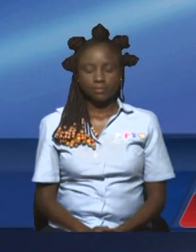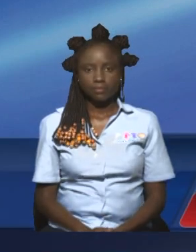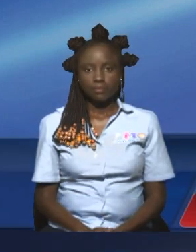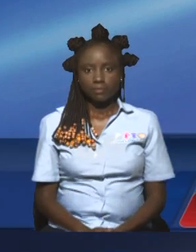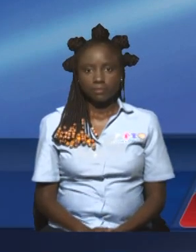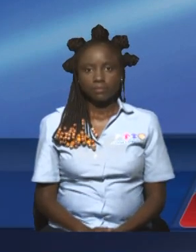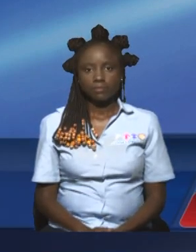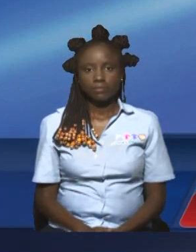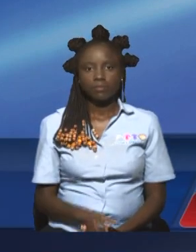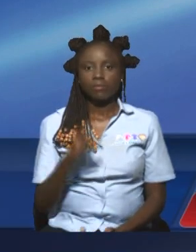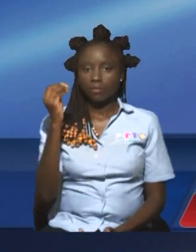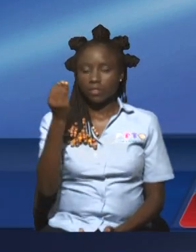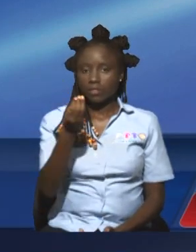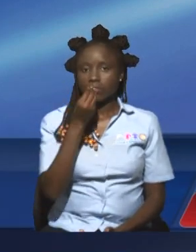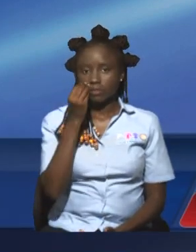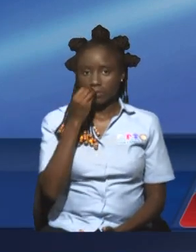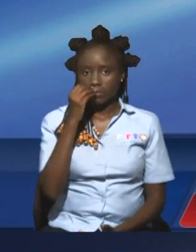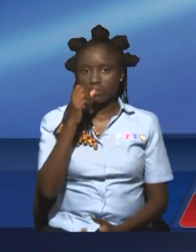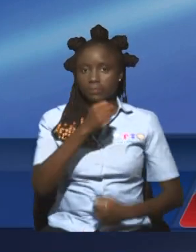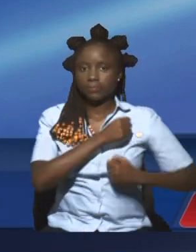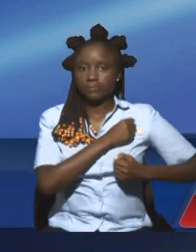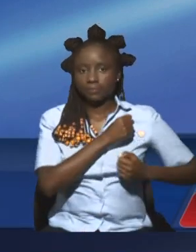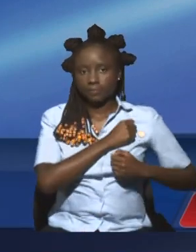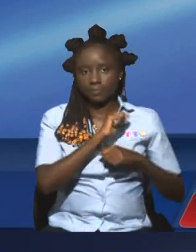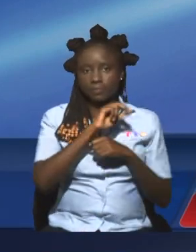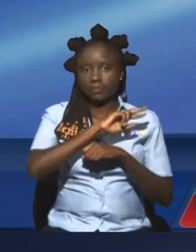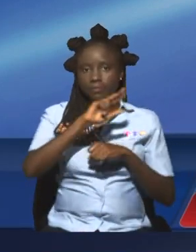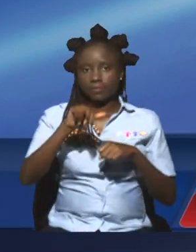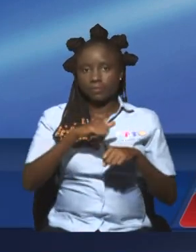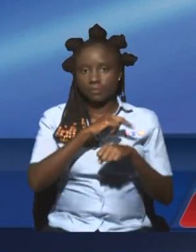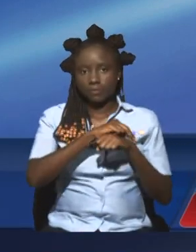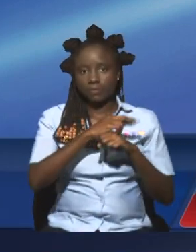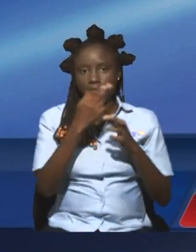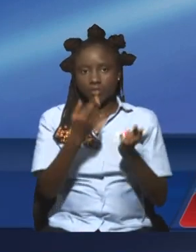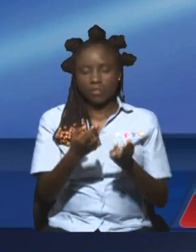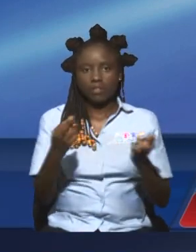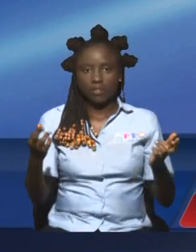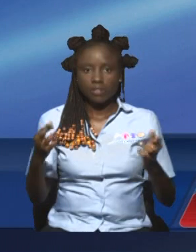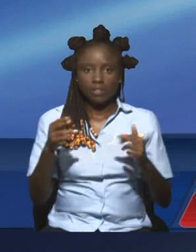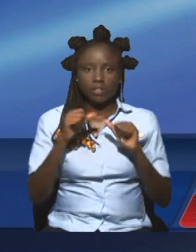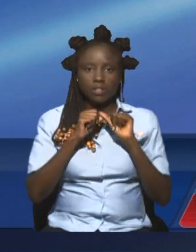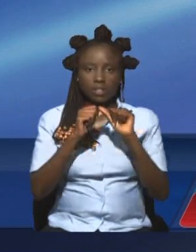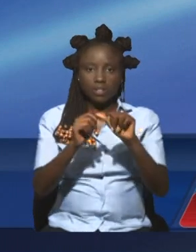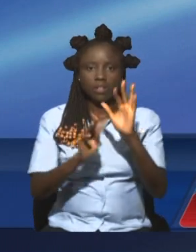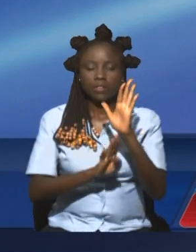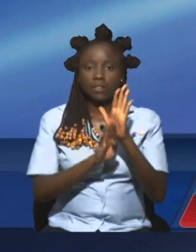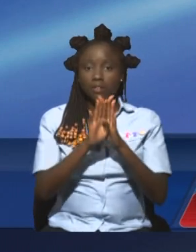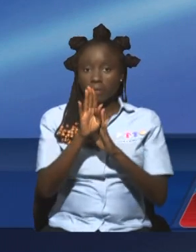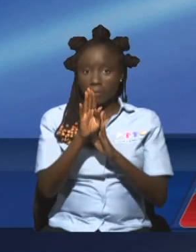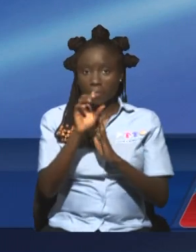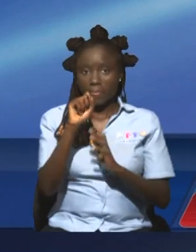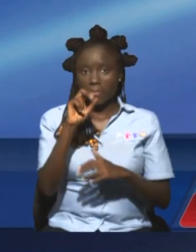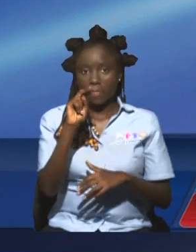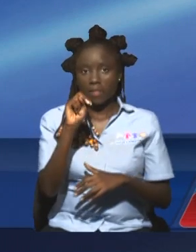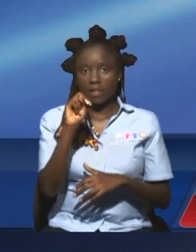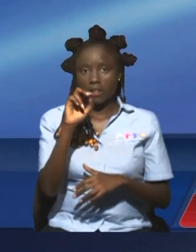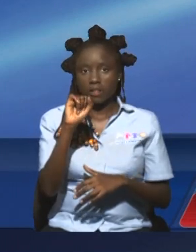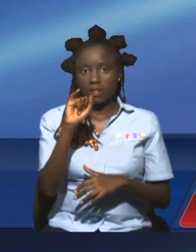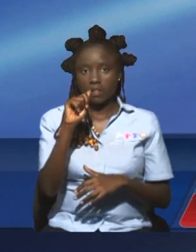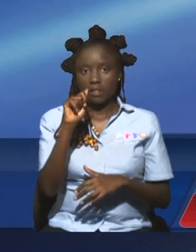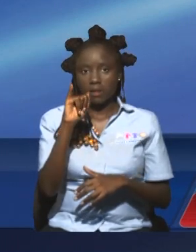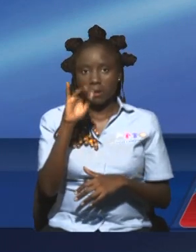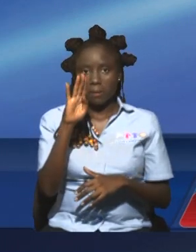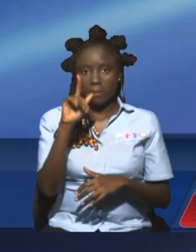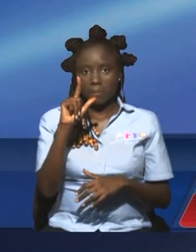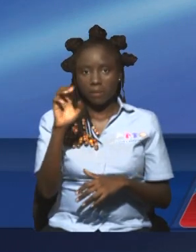the Division of Food Security, Natural Resources and the Environment and Sustainable Development is undertaking a series of upgrade works